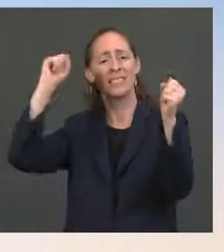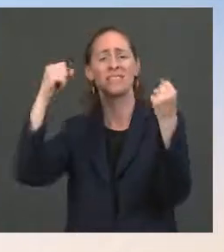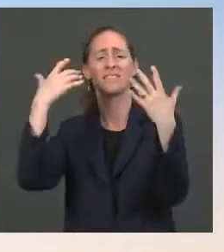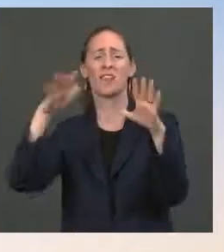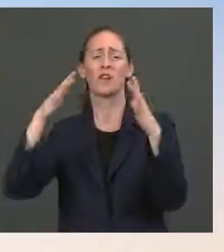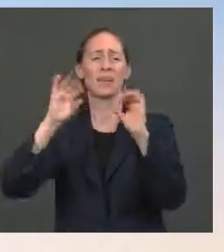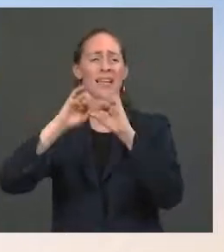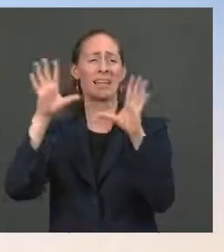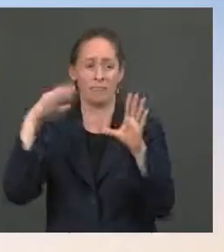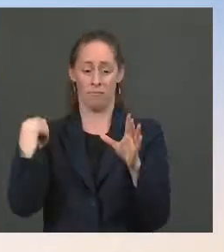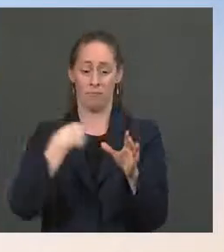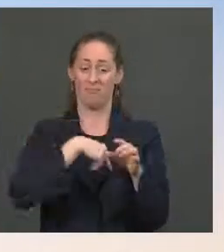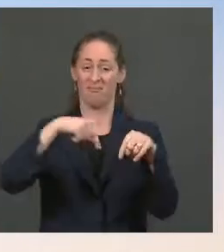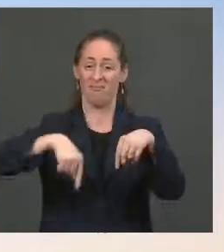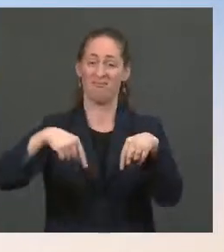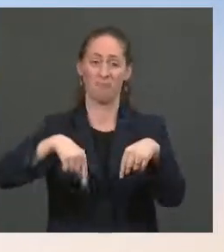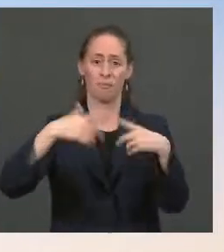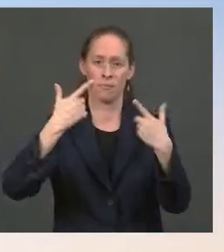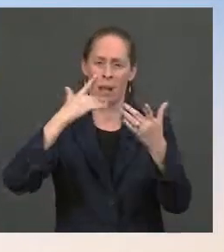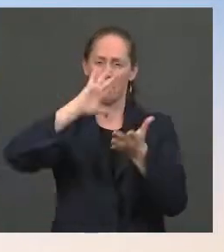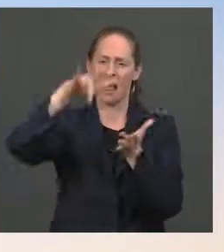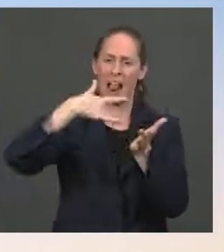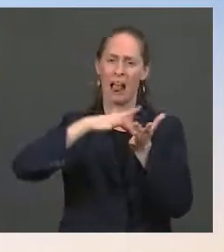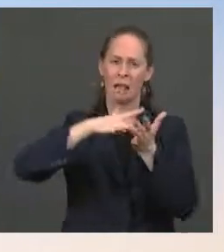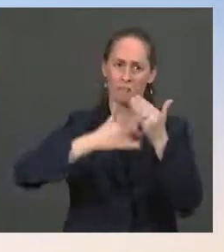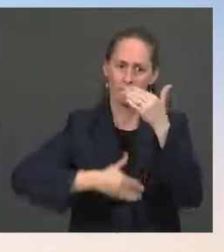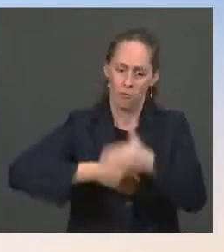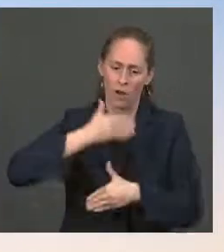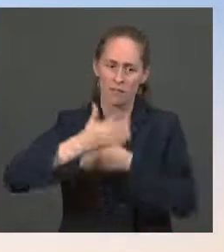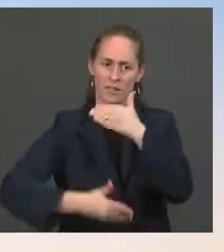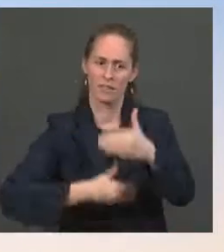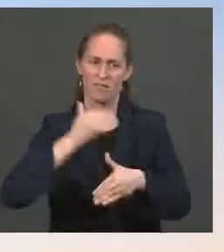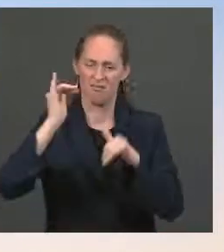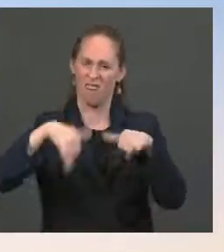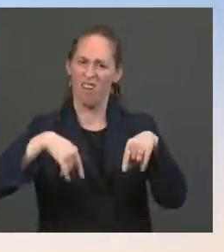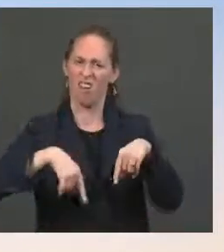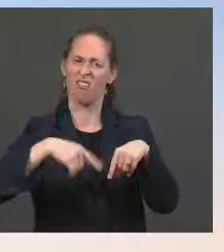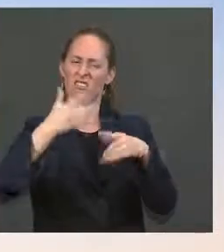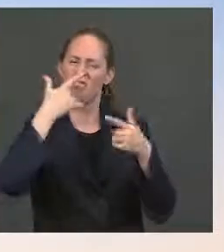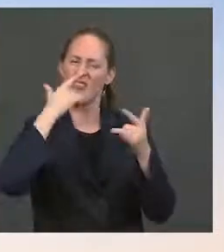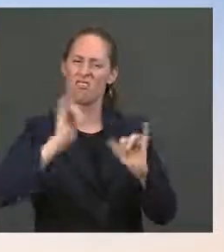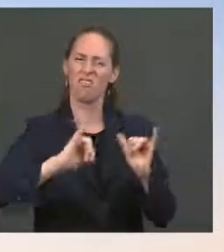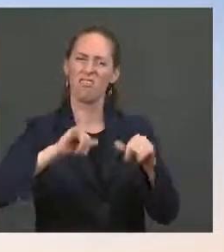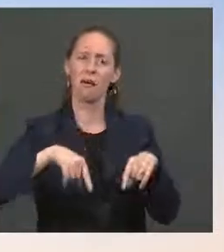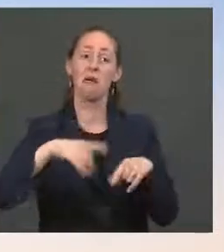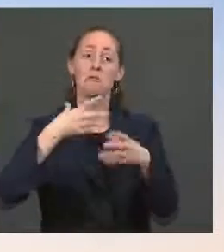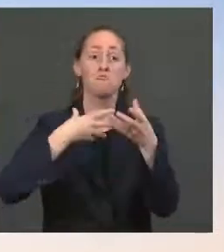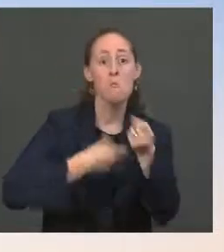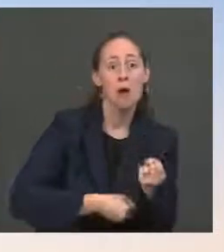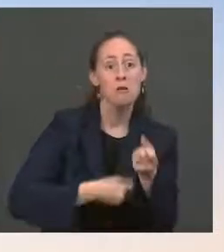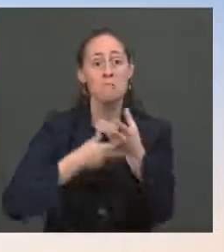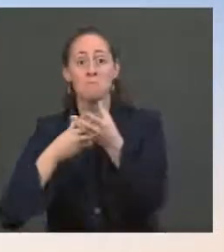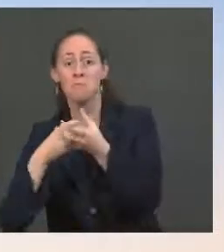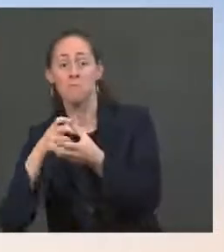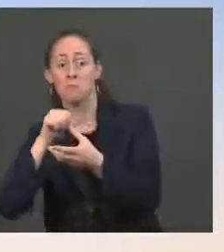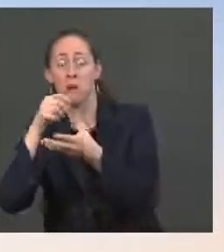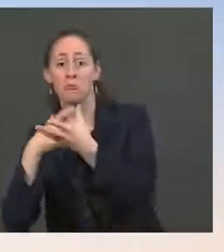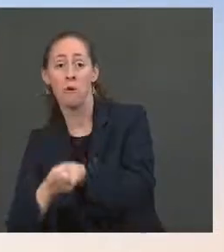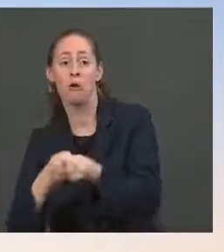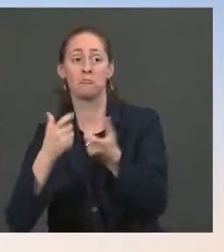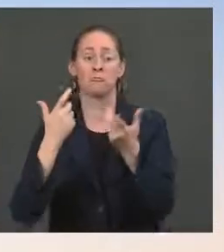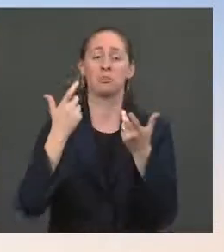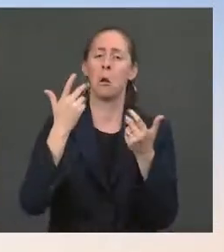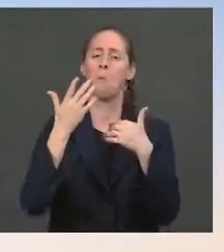legislative process, and this is how the process works. Less about trust or not trust. I know that word's thrown out there a lot and has been over the